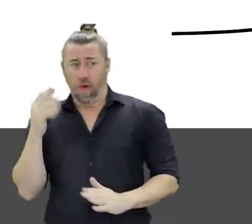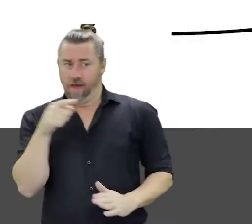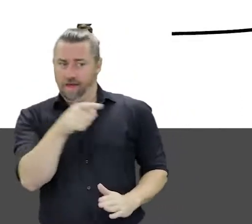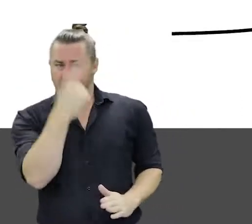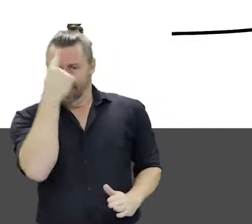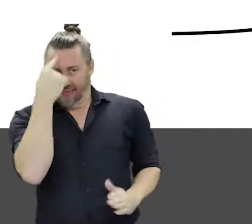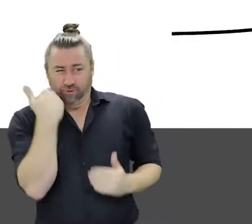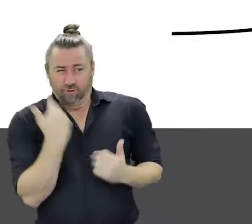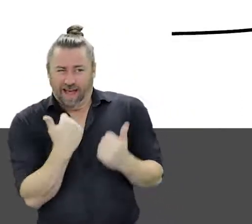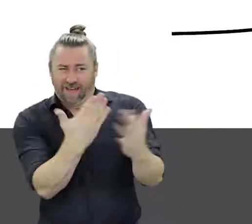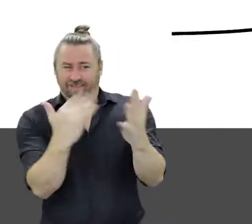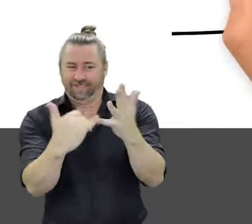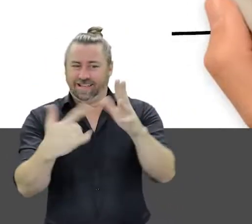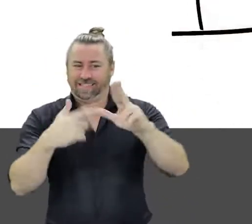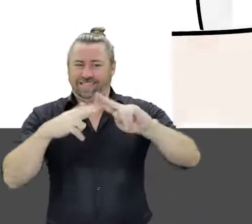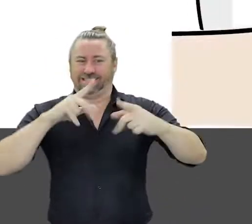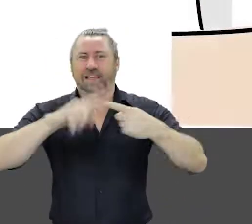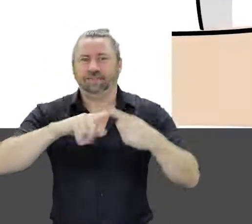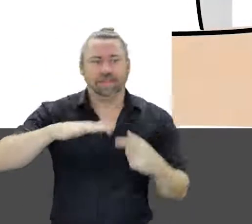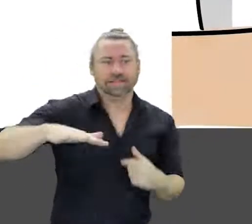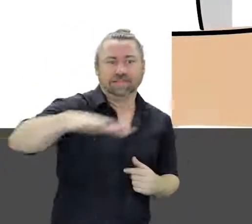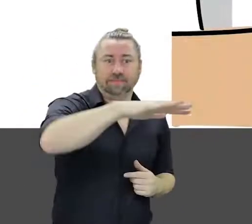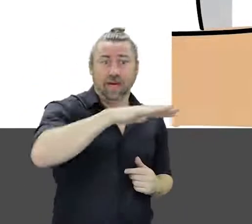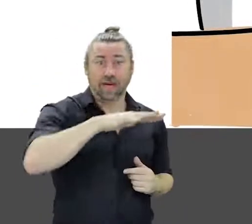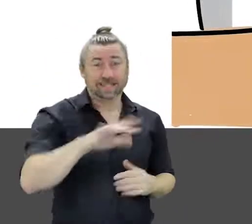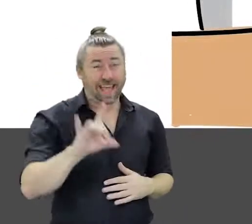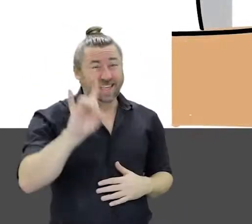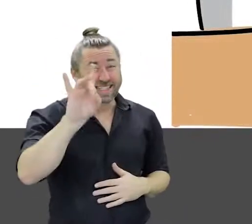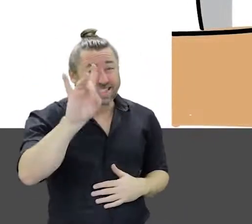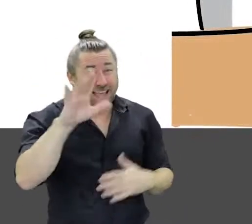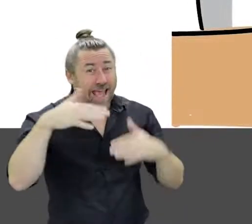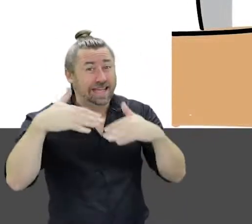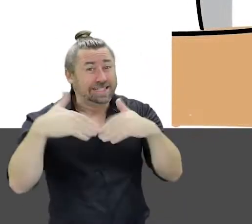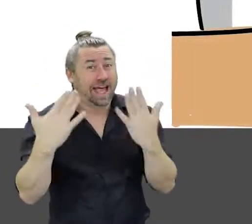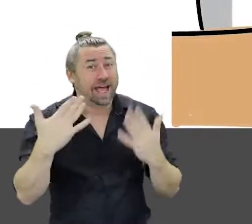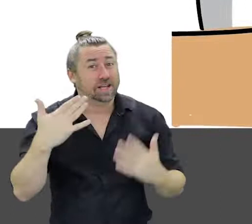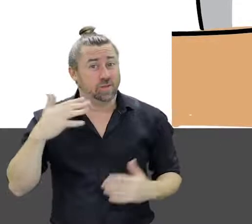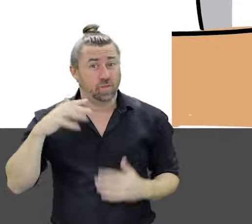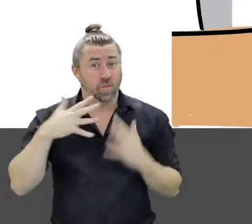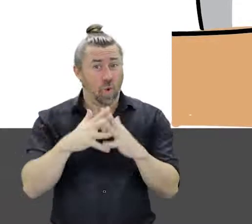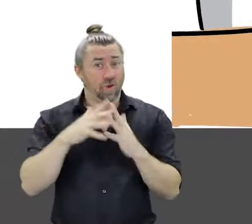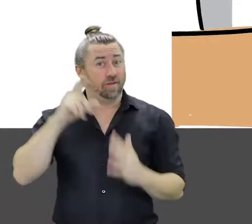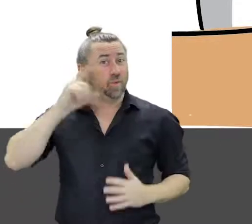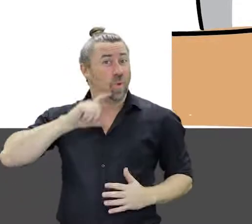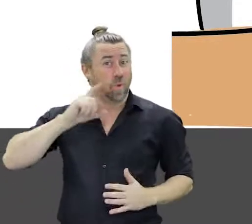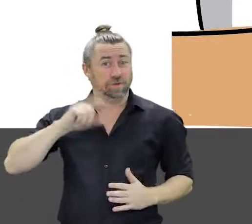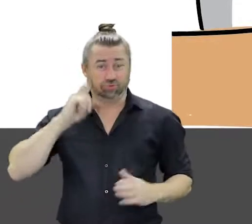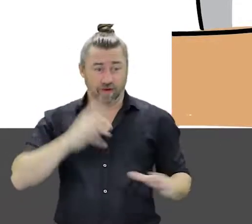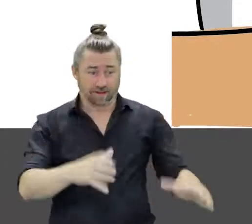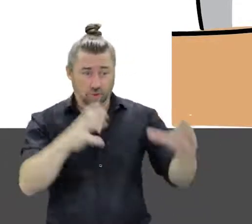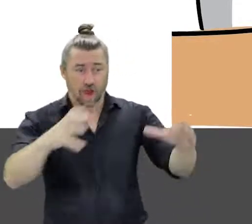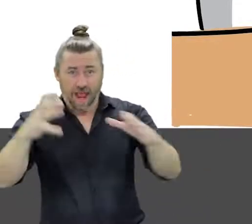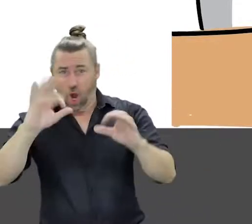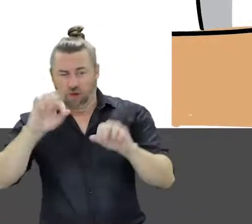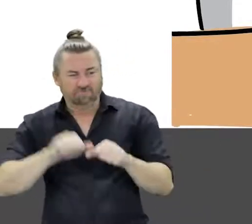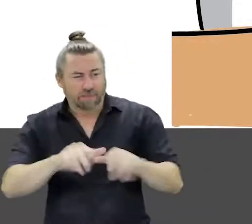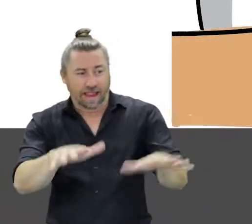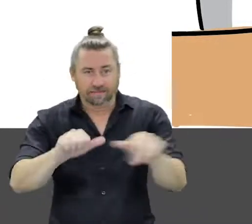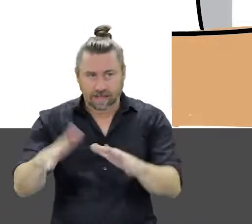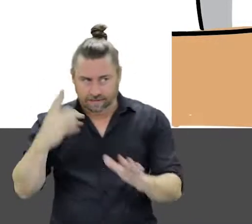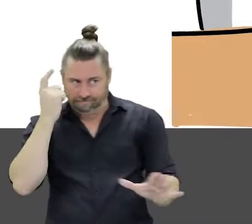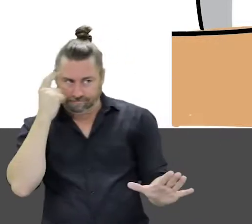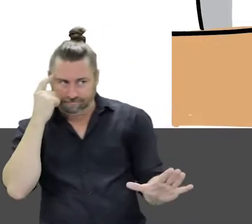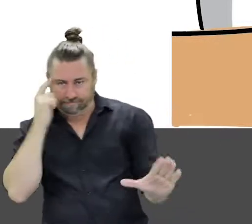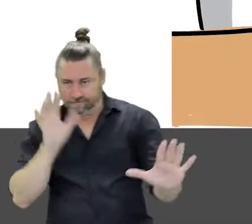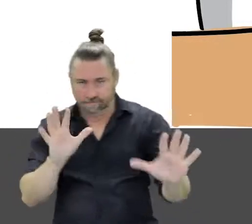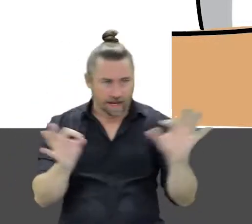at least 10 days' supply of water in multiple hard-to-spill containers, and where you will leave at least 4 to 5 days' supply of dry